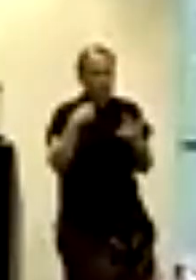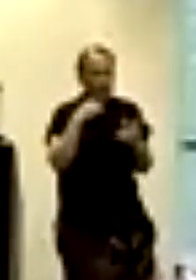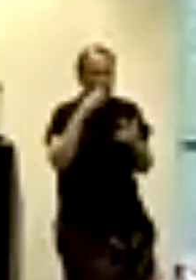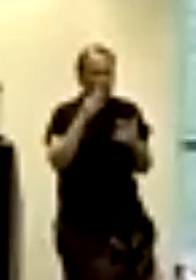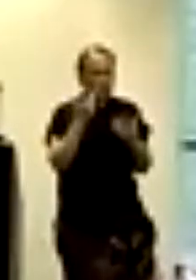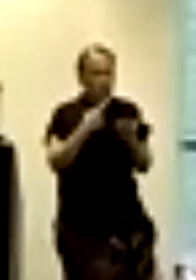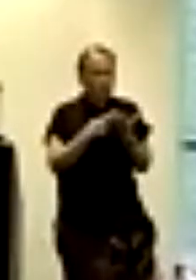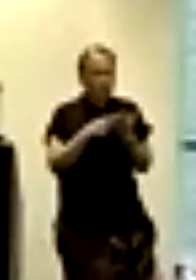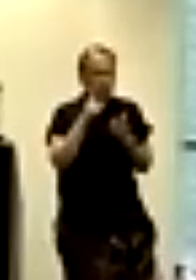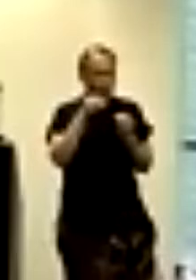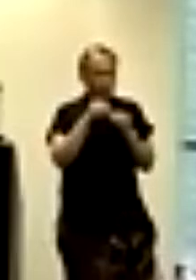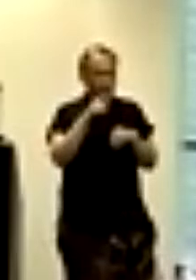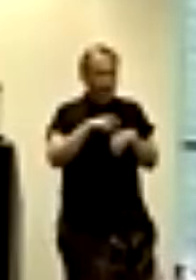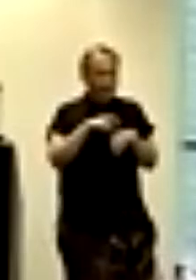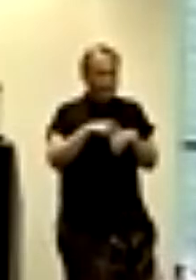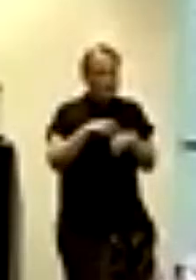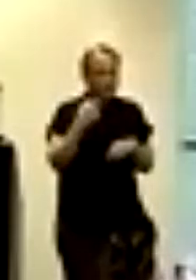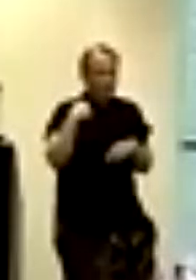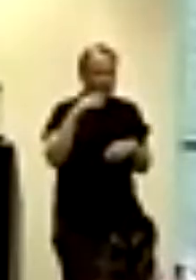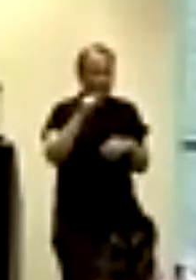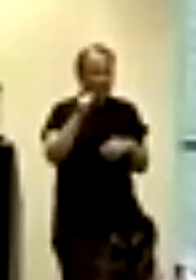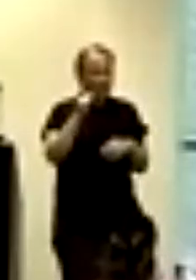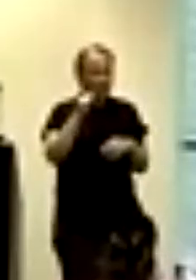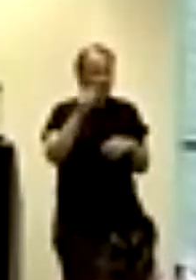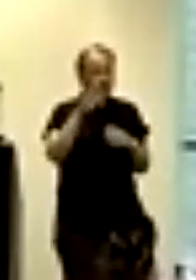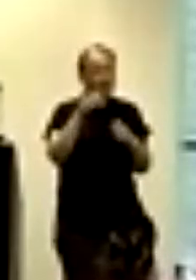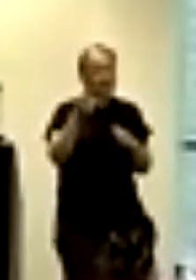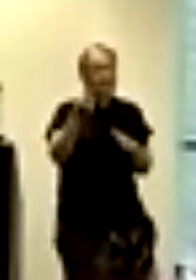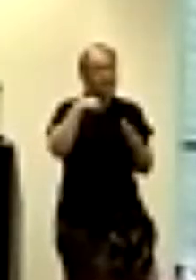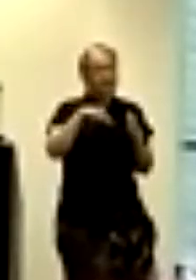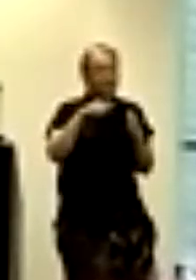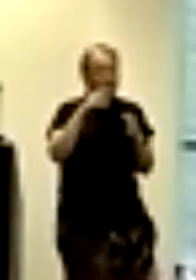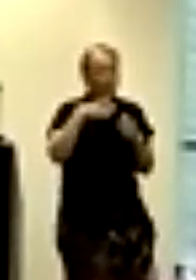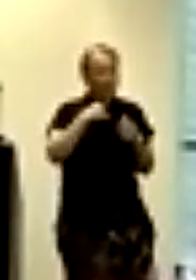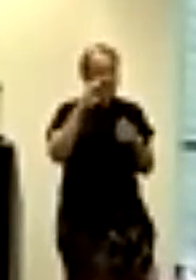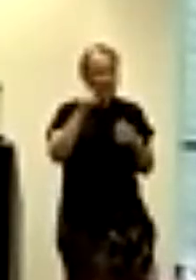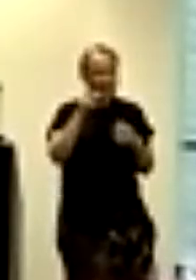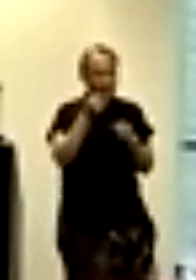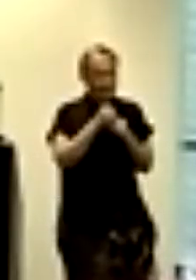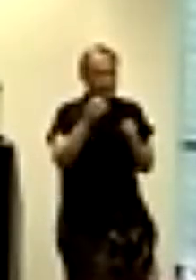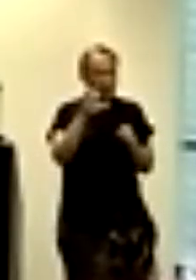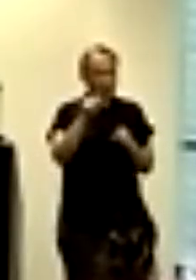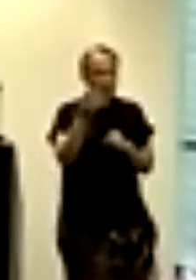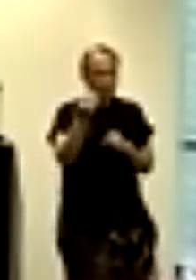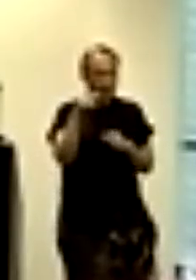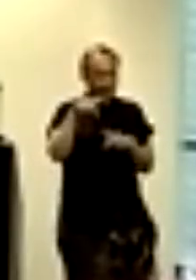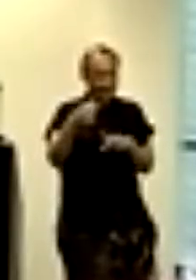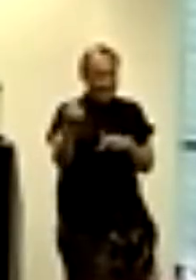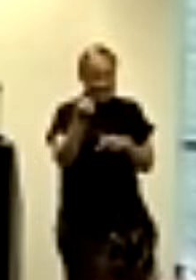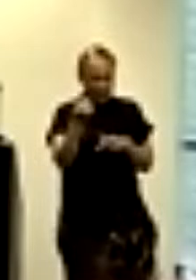will go over them one more time. We have the next Viking Safety Day coming up October 14th. That's this